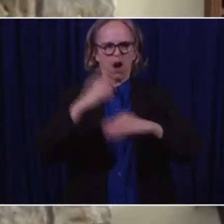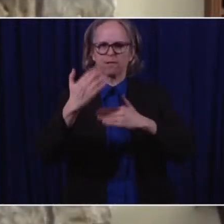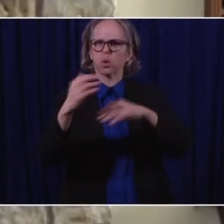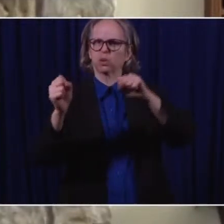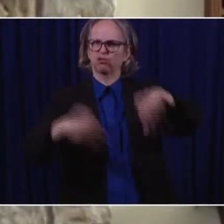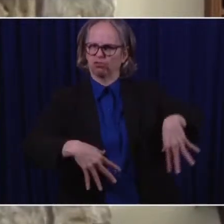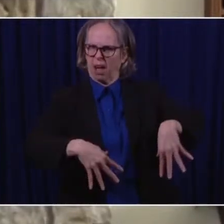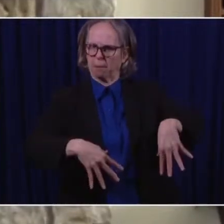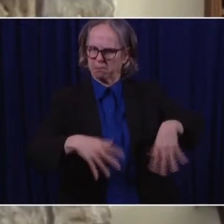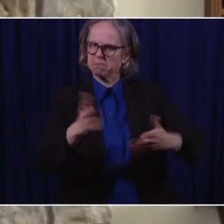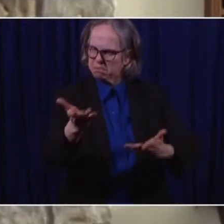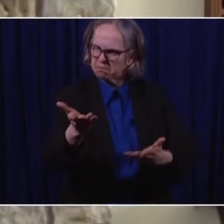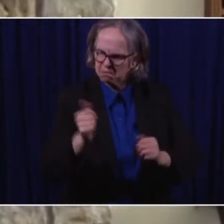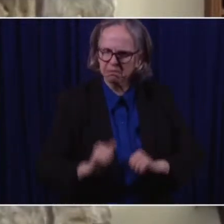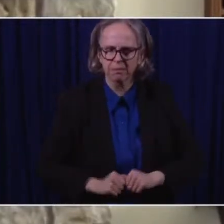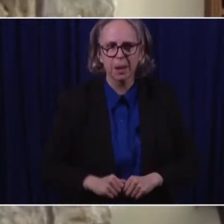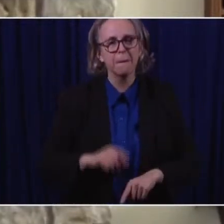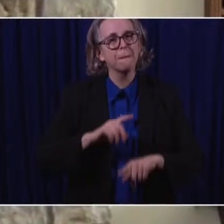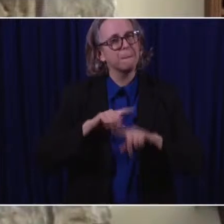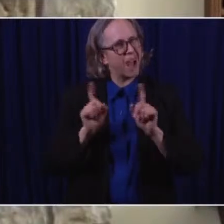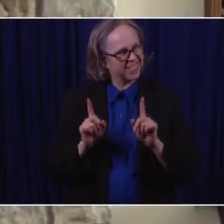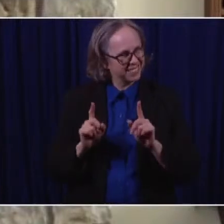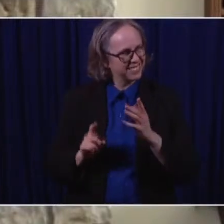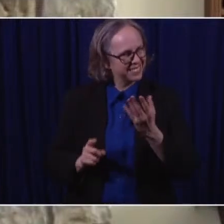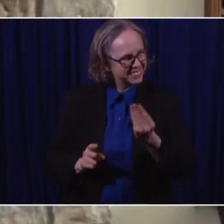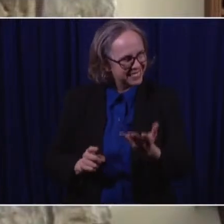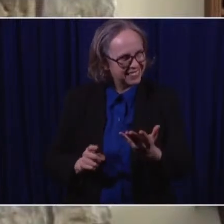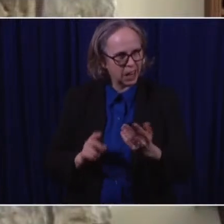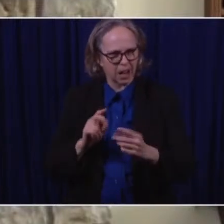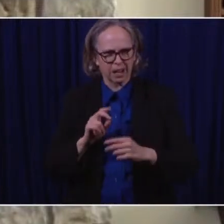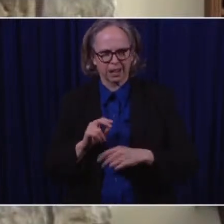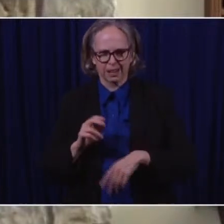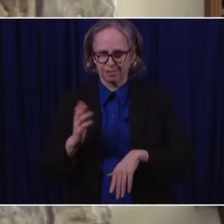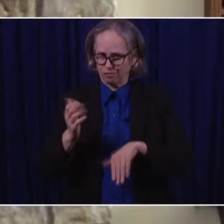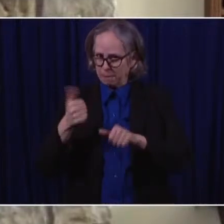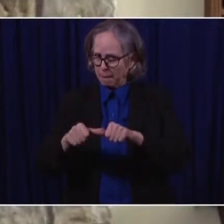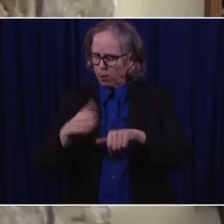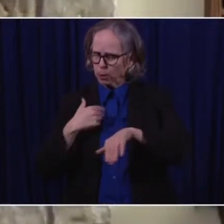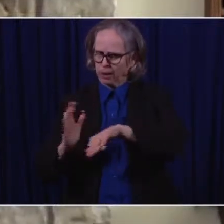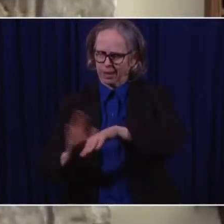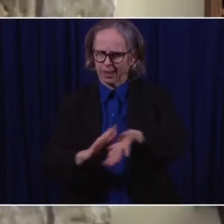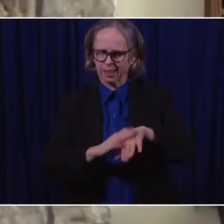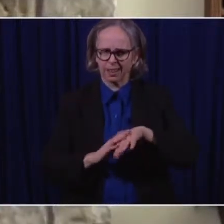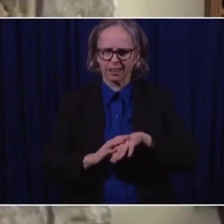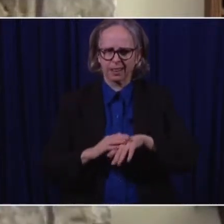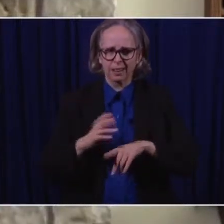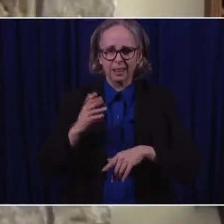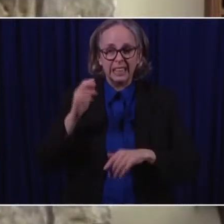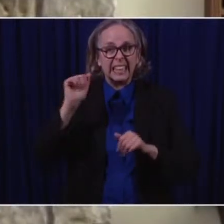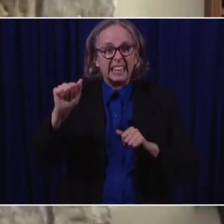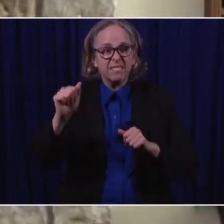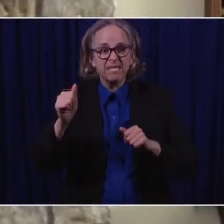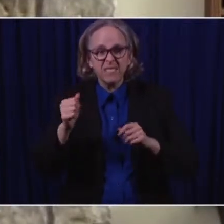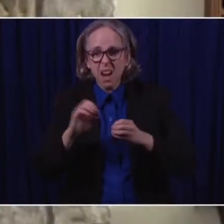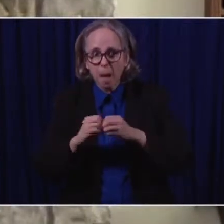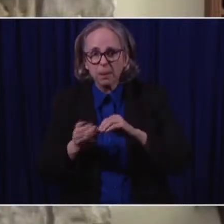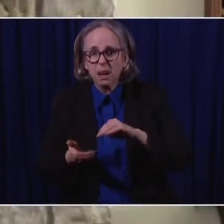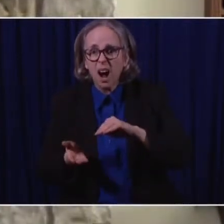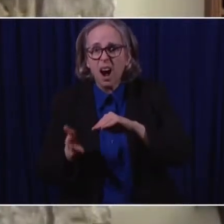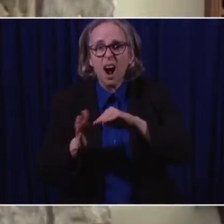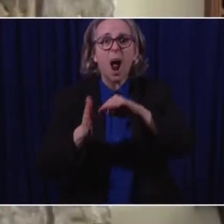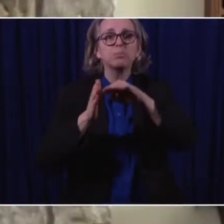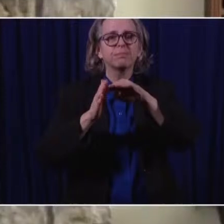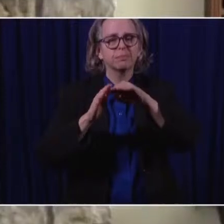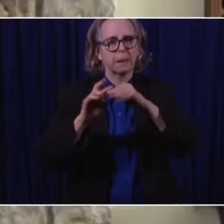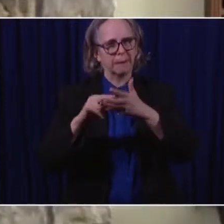in the future, we don't know, have to put a curfew back on. We certainly hope we do not. But it's very important,